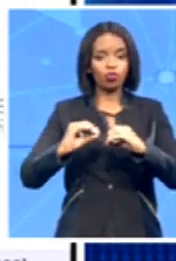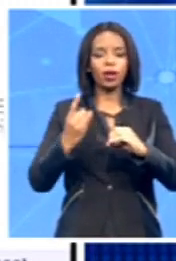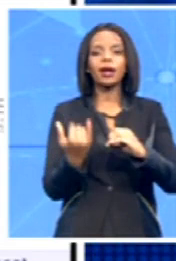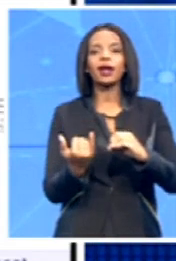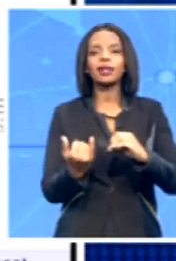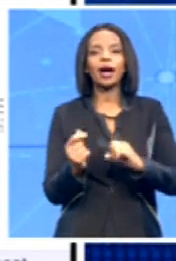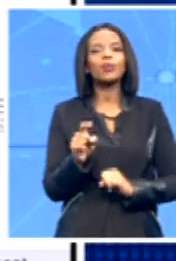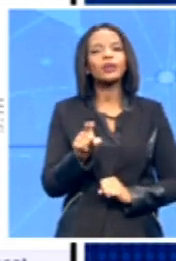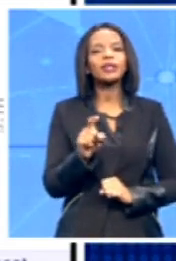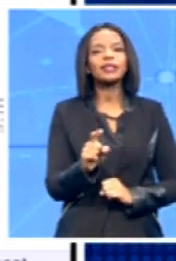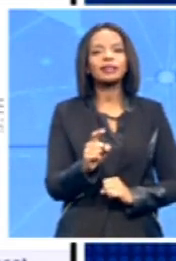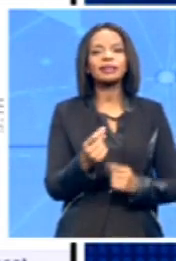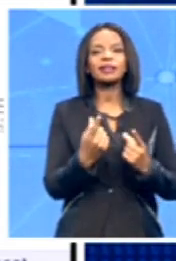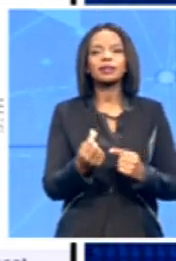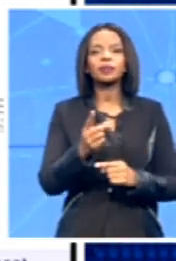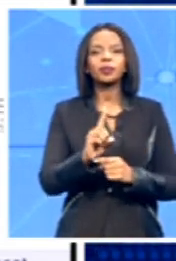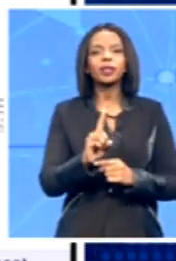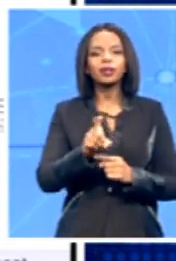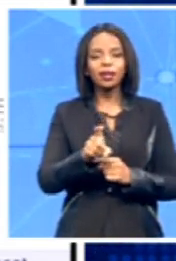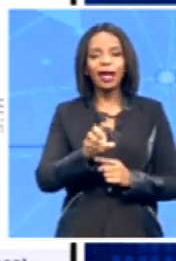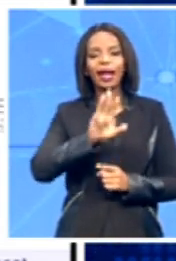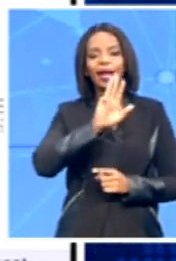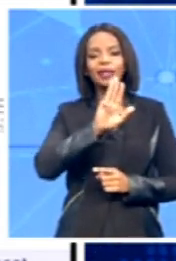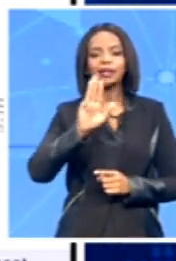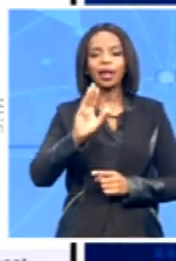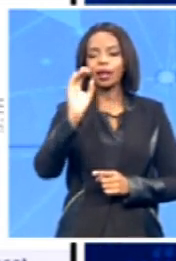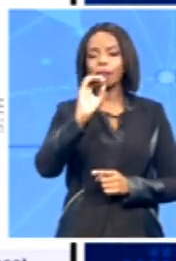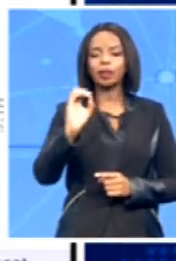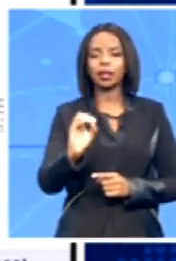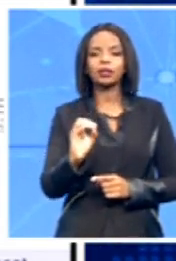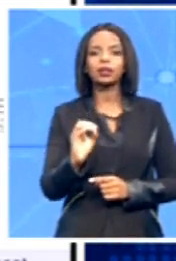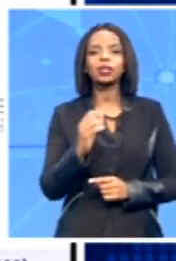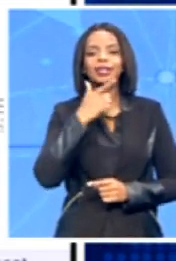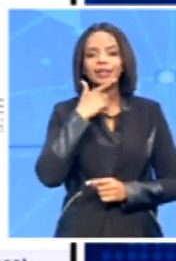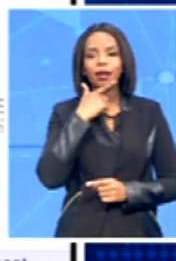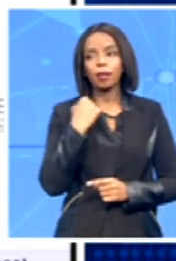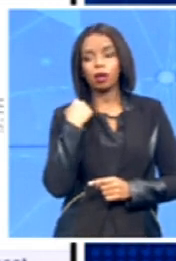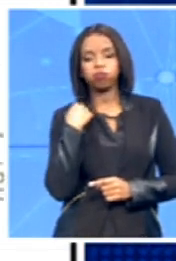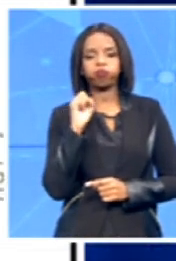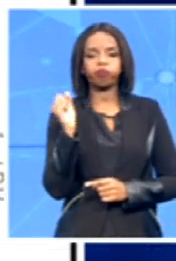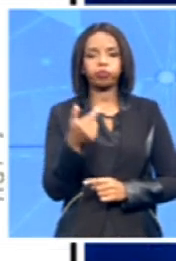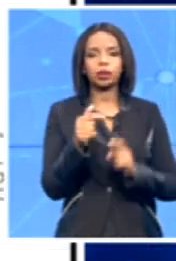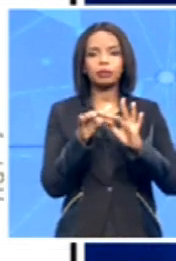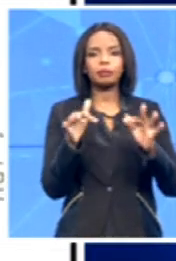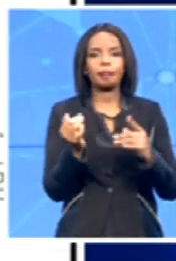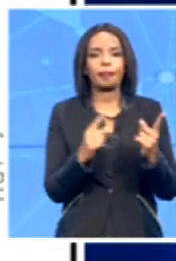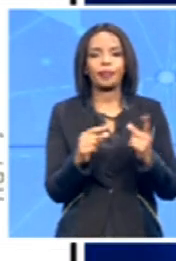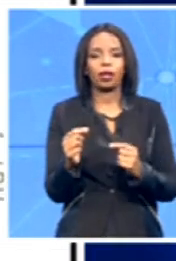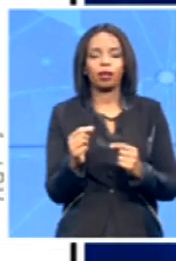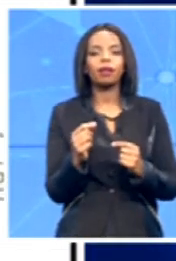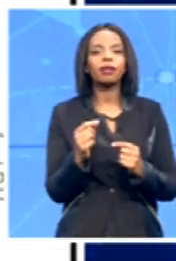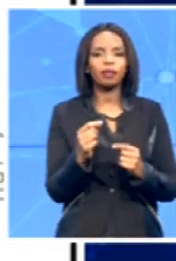the 99% in December, all cases that was done in sequencing is Omicron. If you go to Western